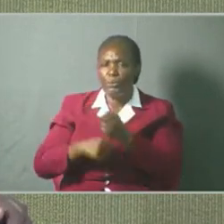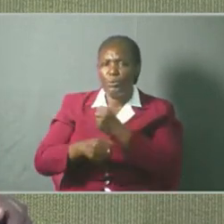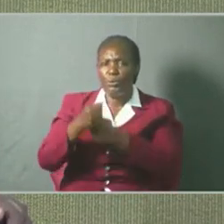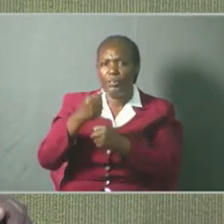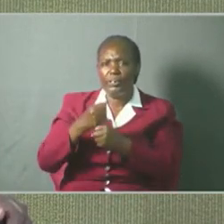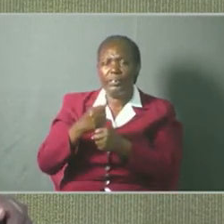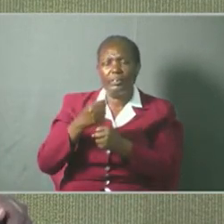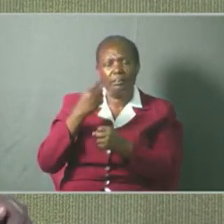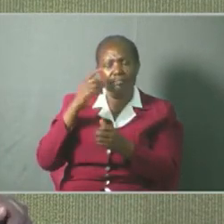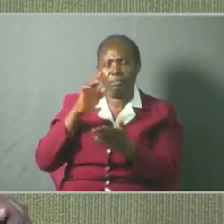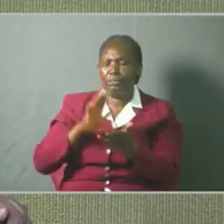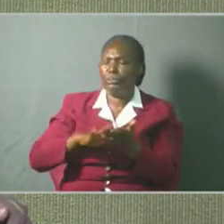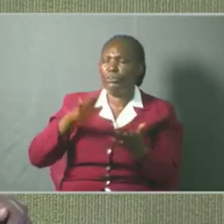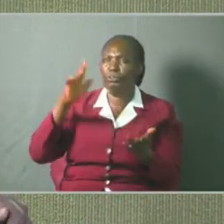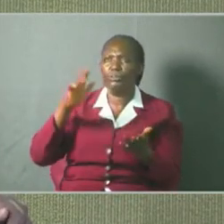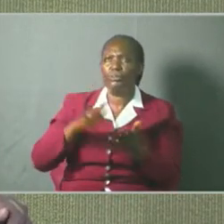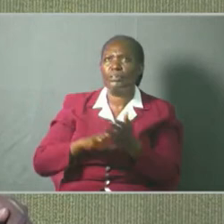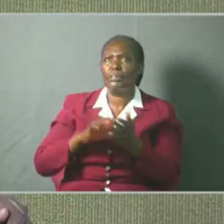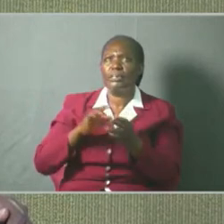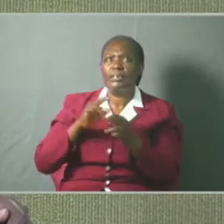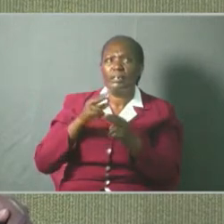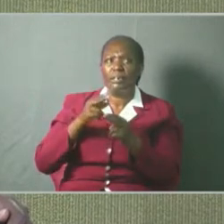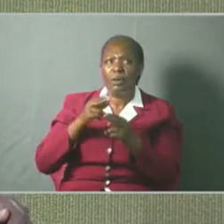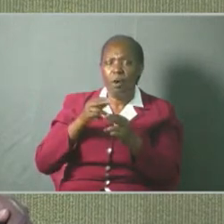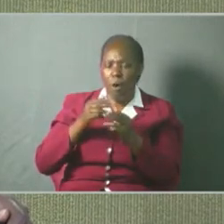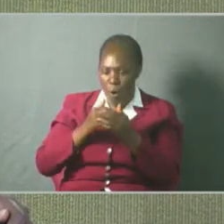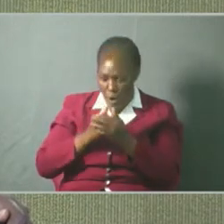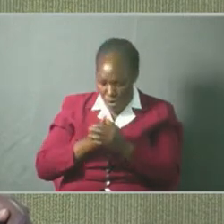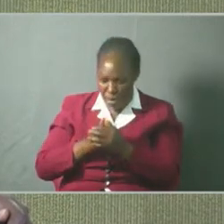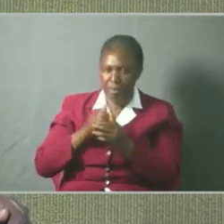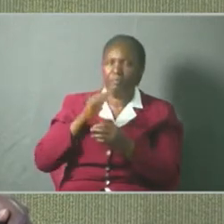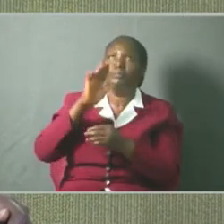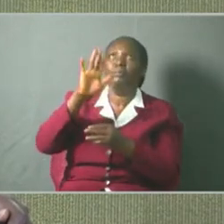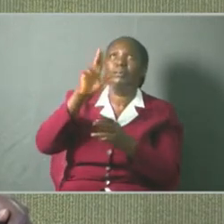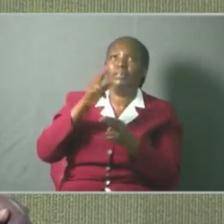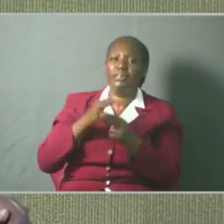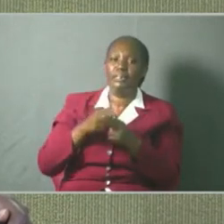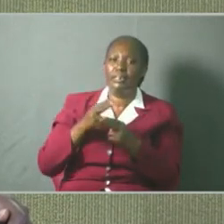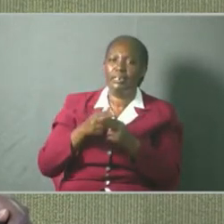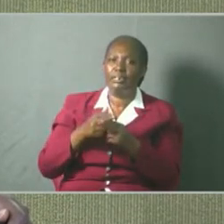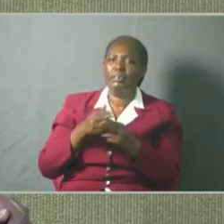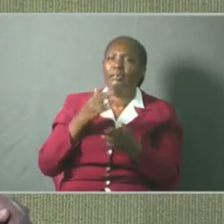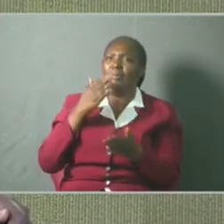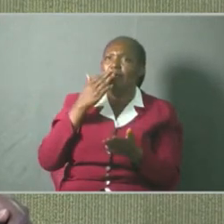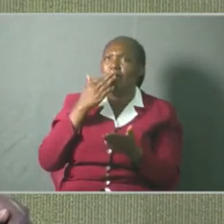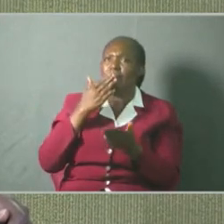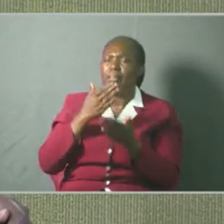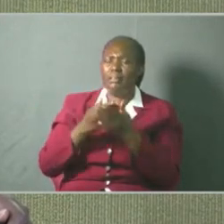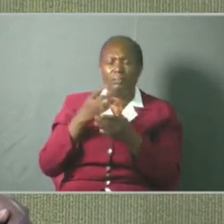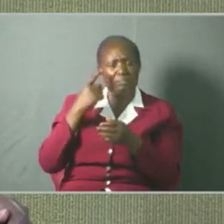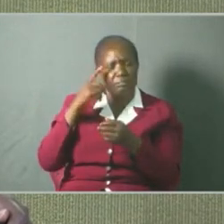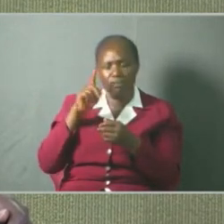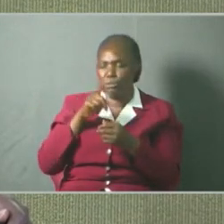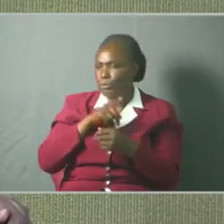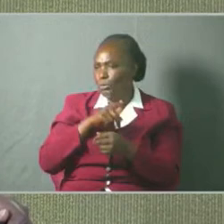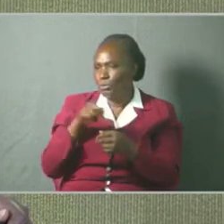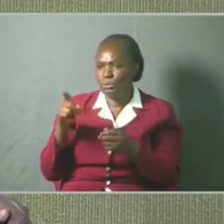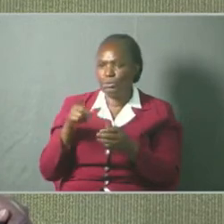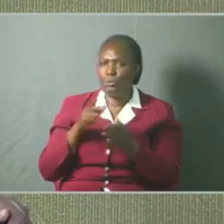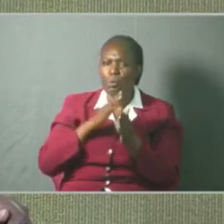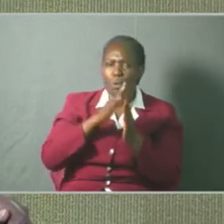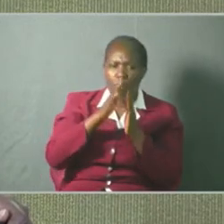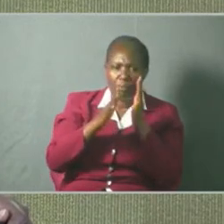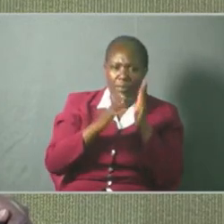and honor of your name. We want to thank you for those who took time to organize this day, for